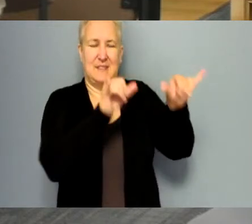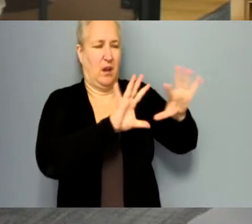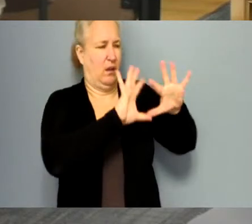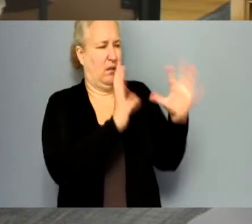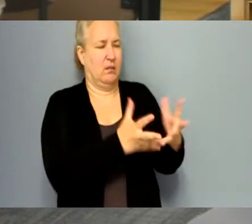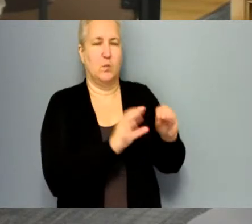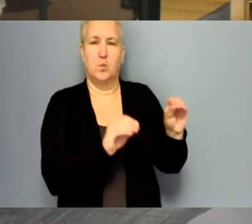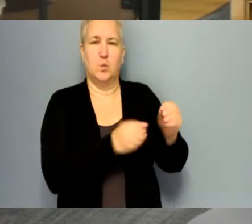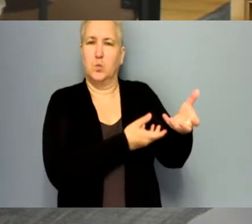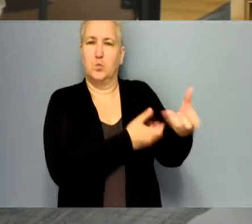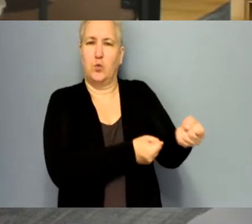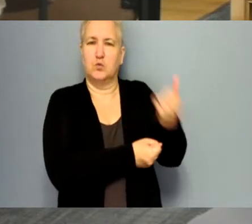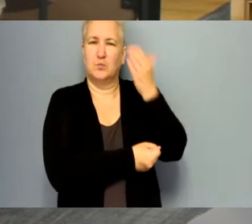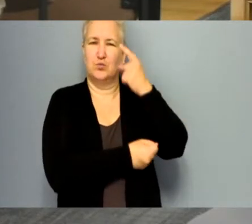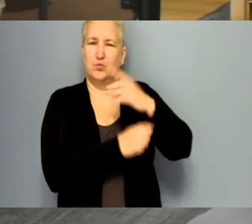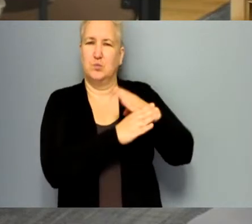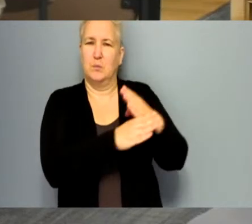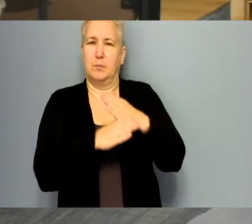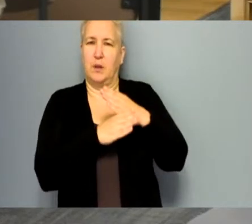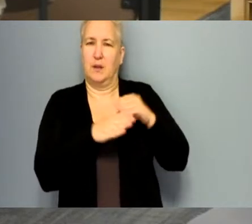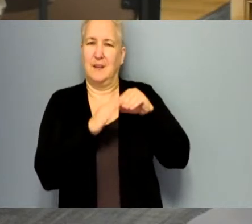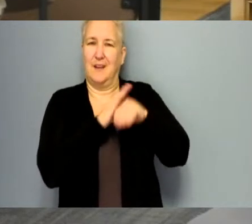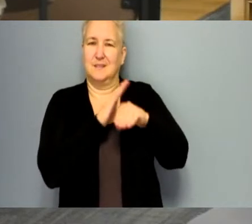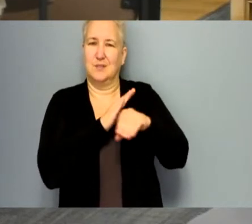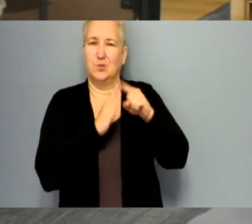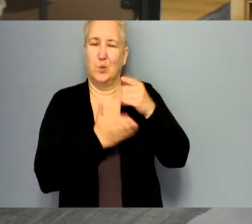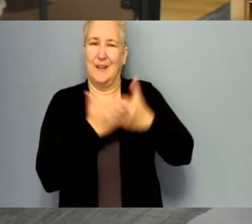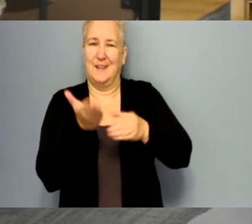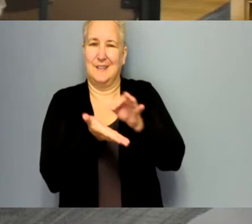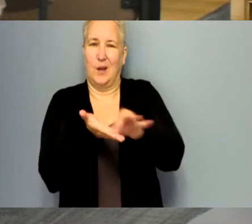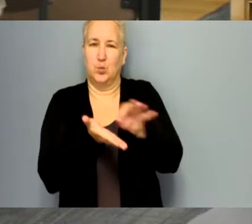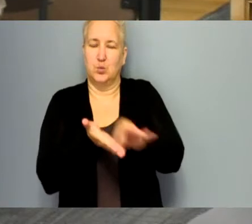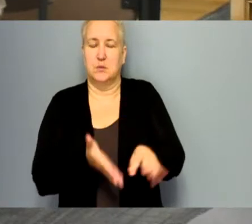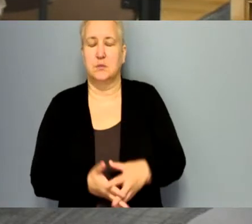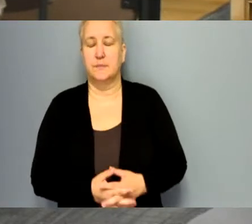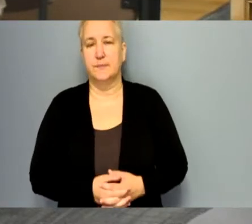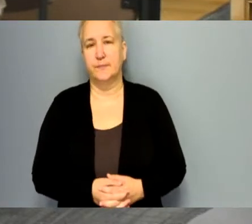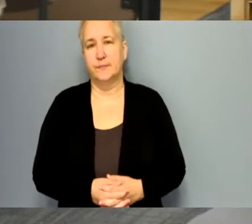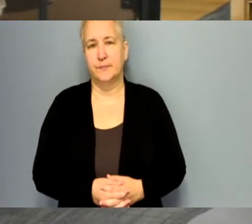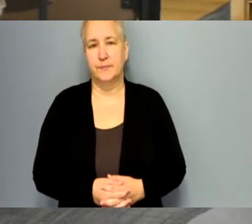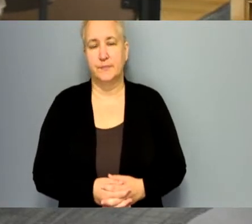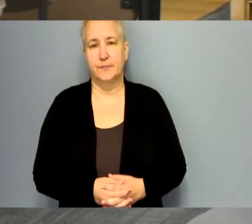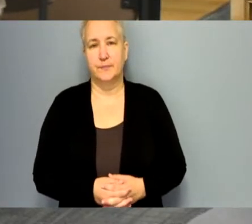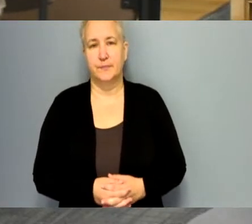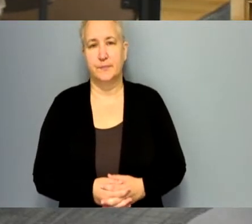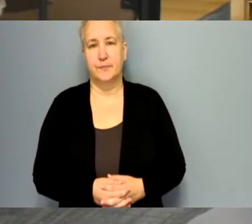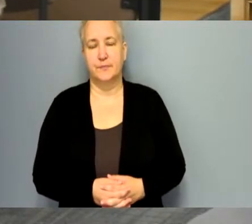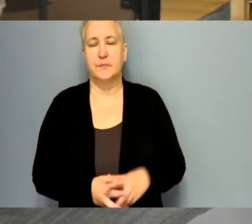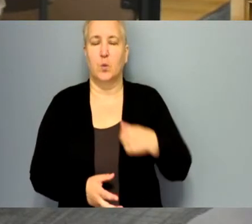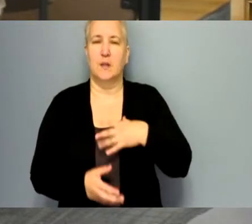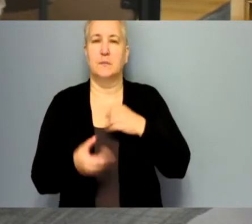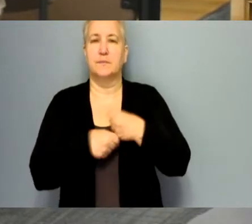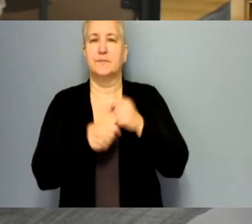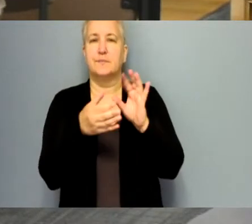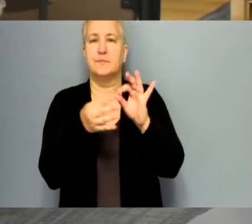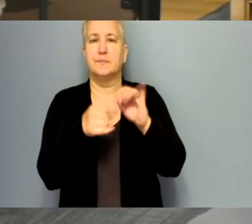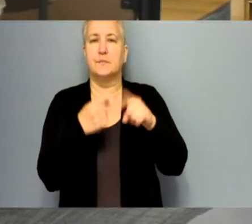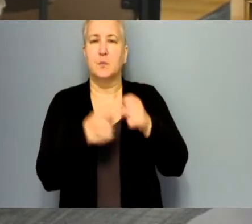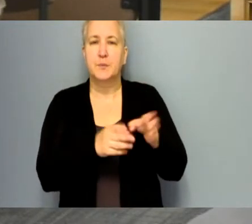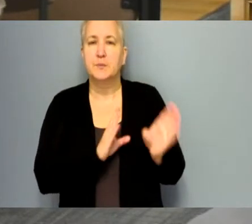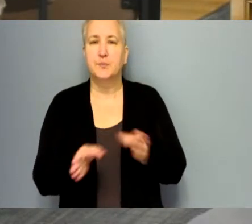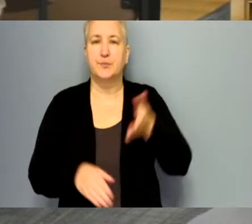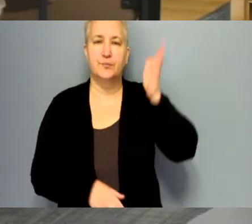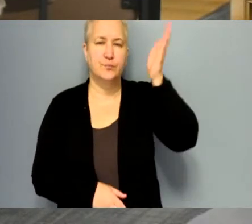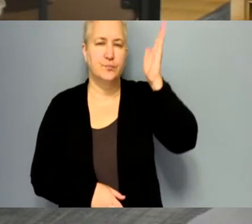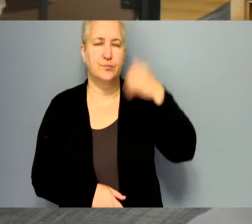nobody trusts because you block access to hand counts. I'd like to make a comment about the preparedness